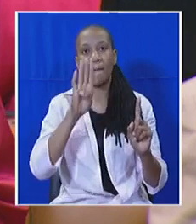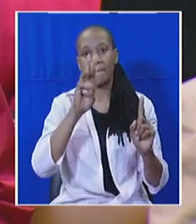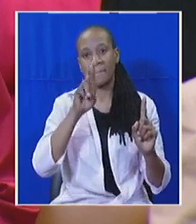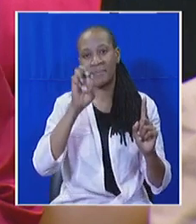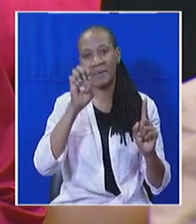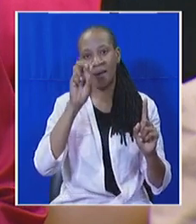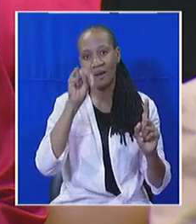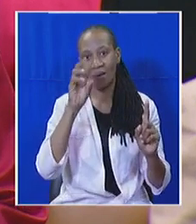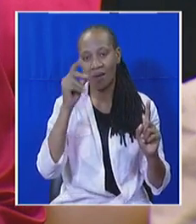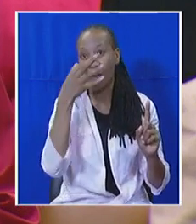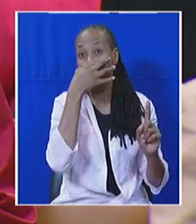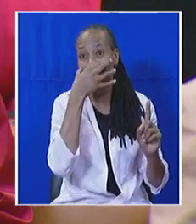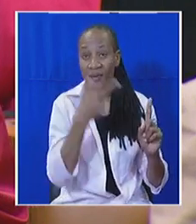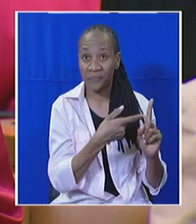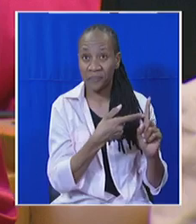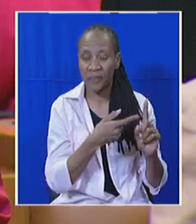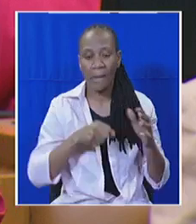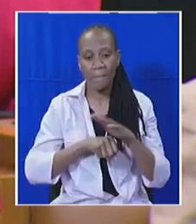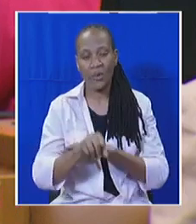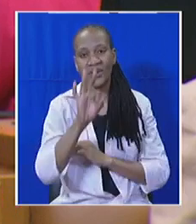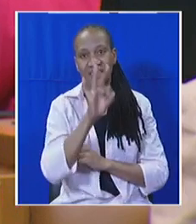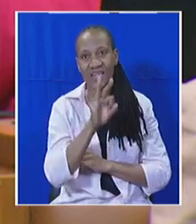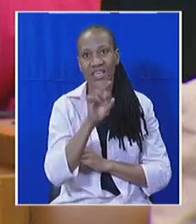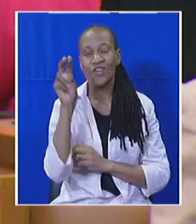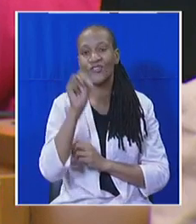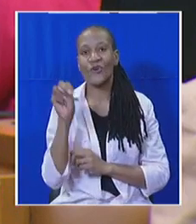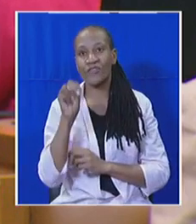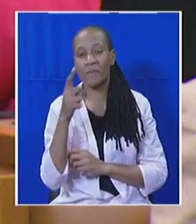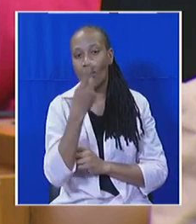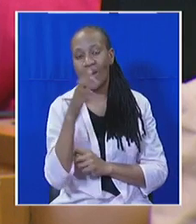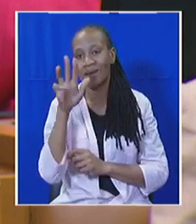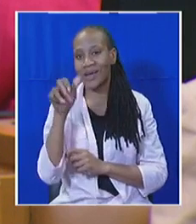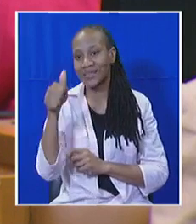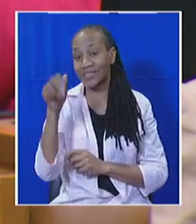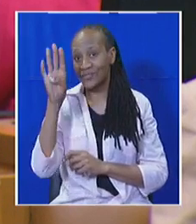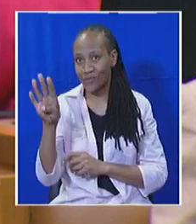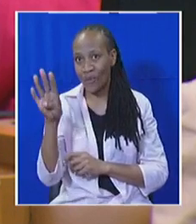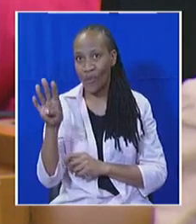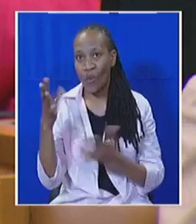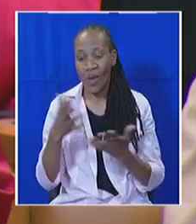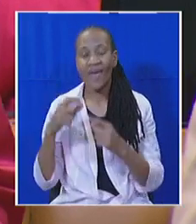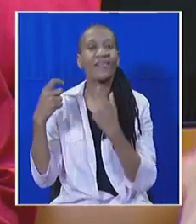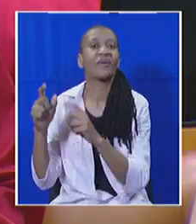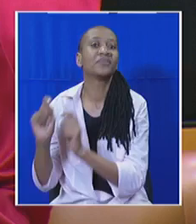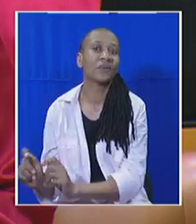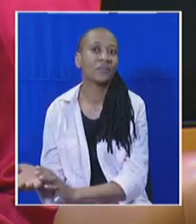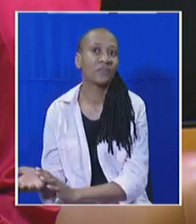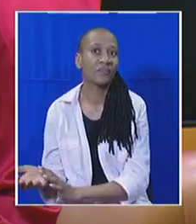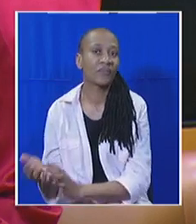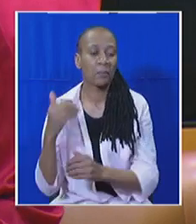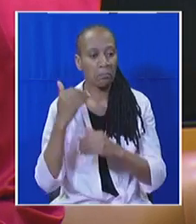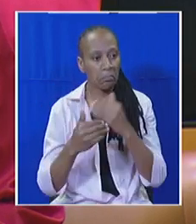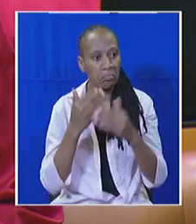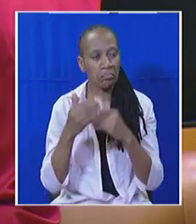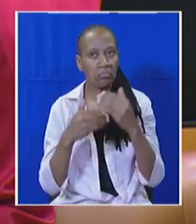notes that Brenda Nokuzola Fassie was born on the 3rd of November 1964 in Langa Township, Cape Town, and went on